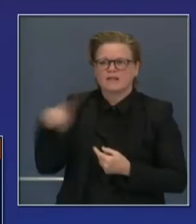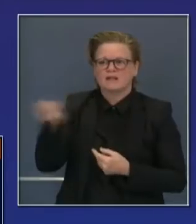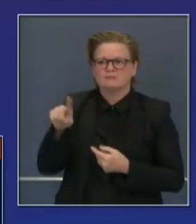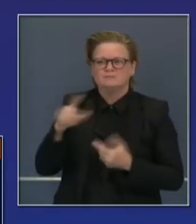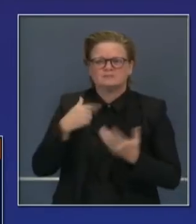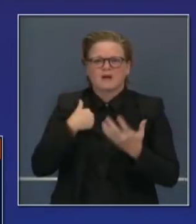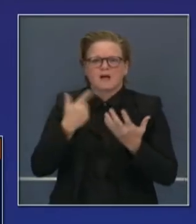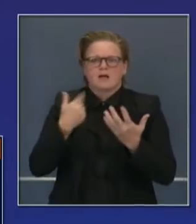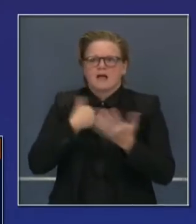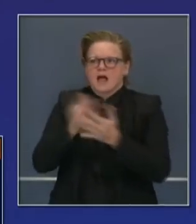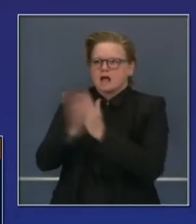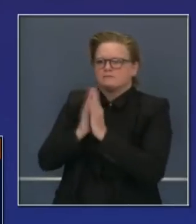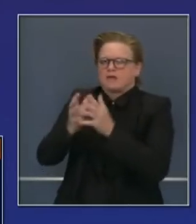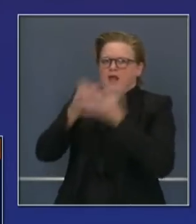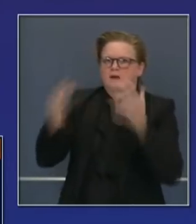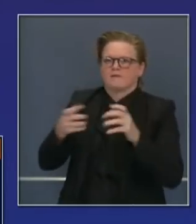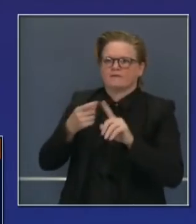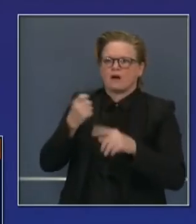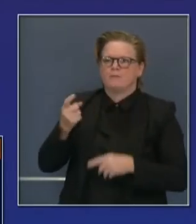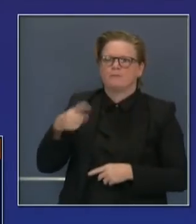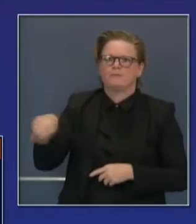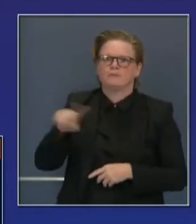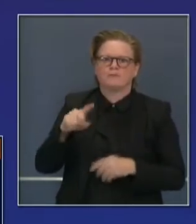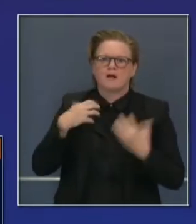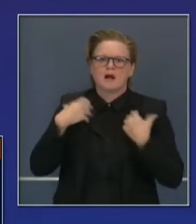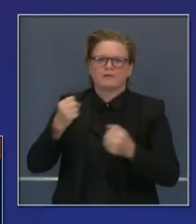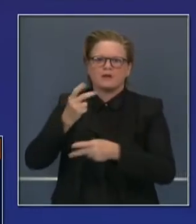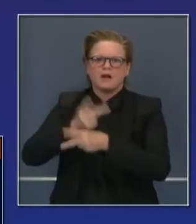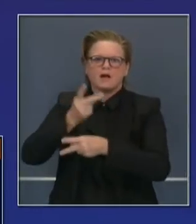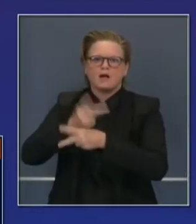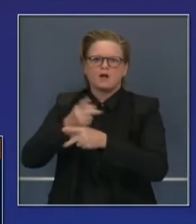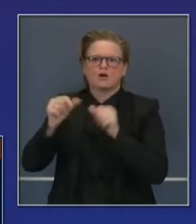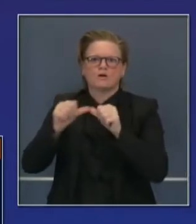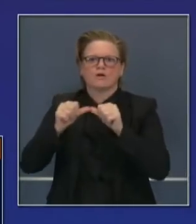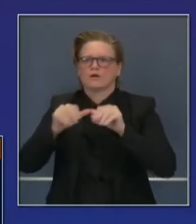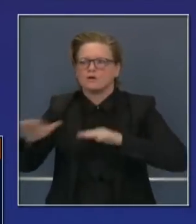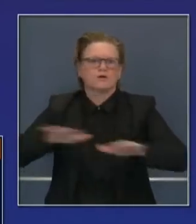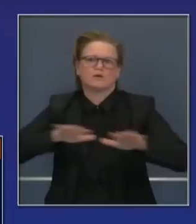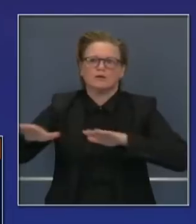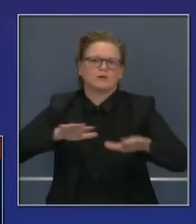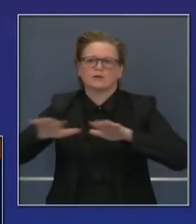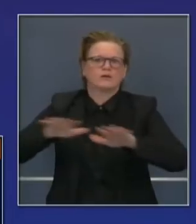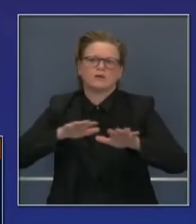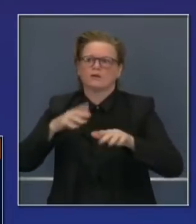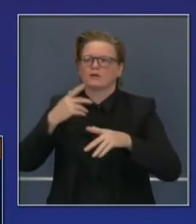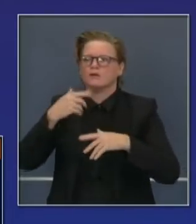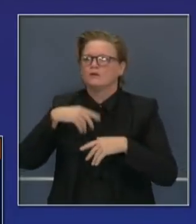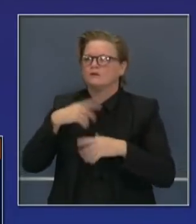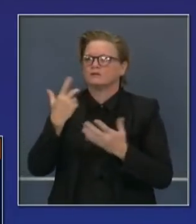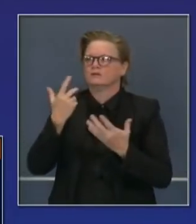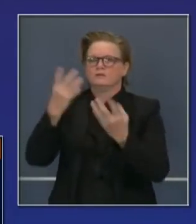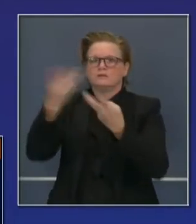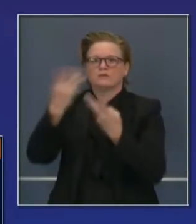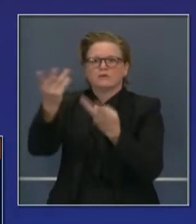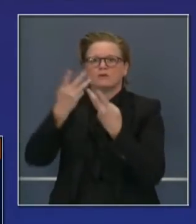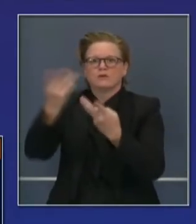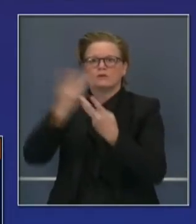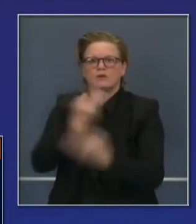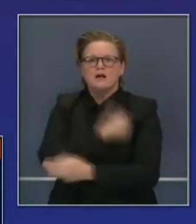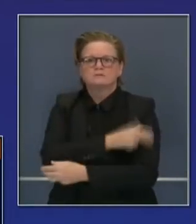of our frontline healthcare workers, and we're asking them now for more still. And this is